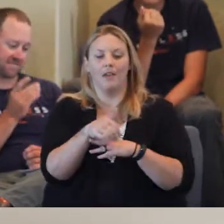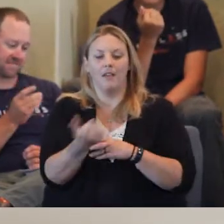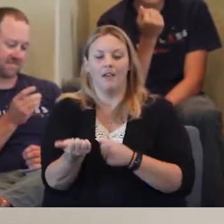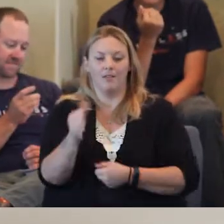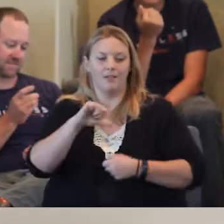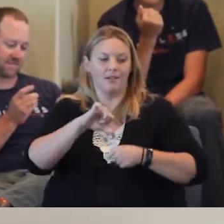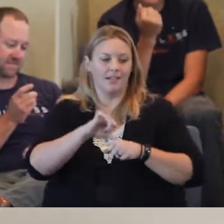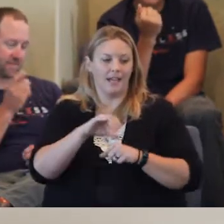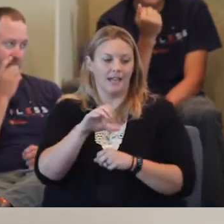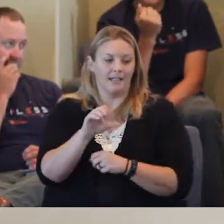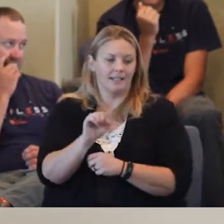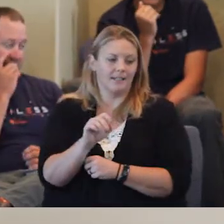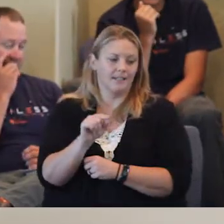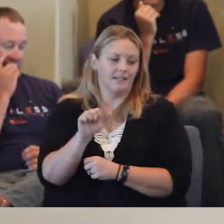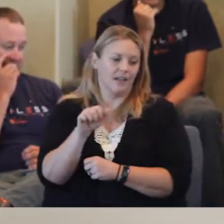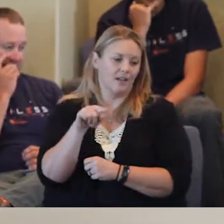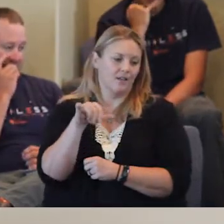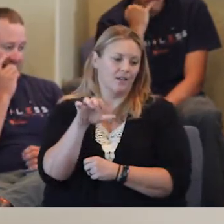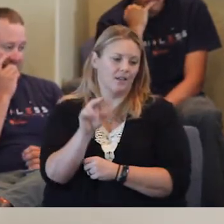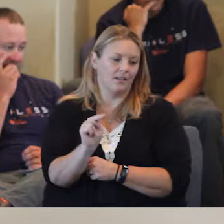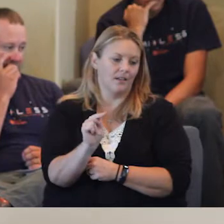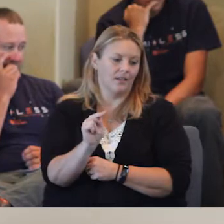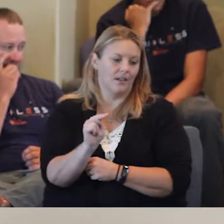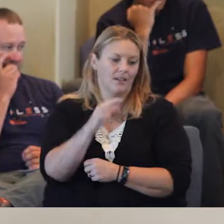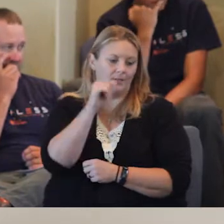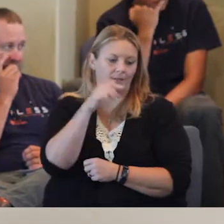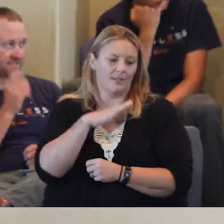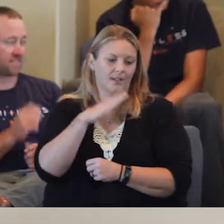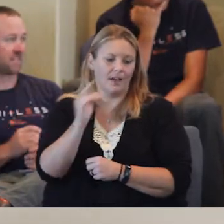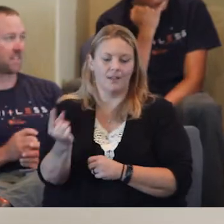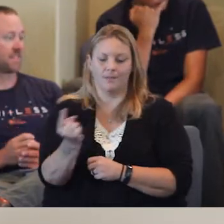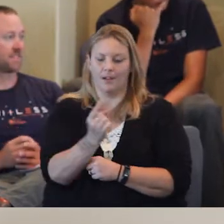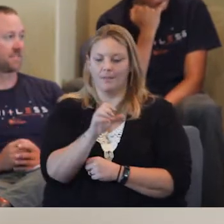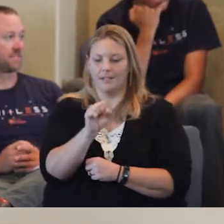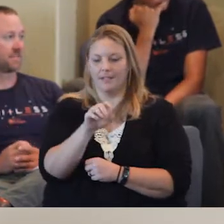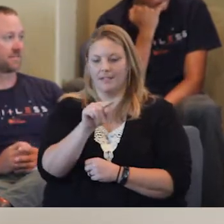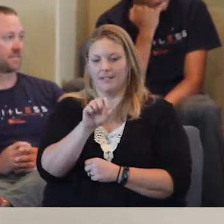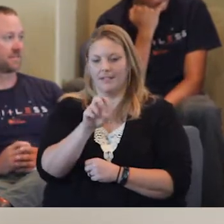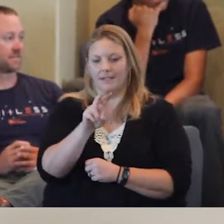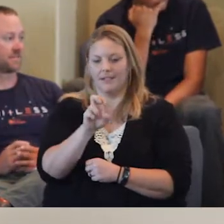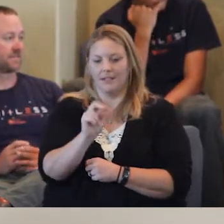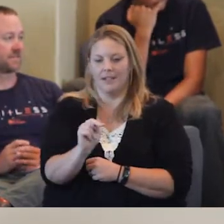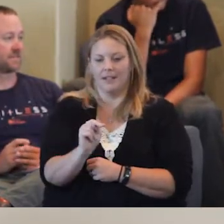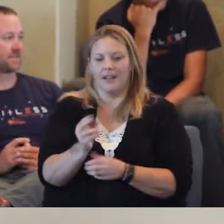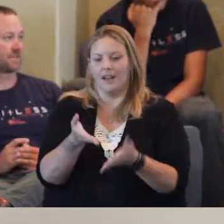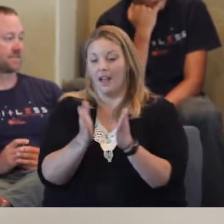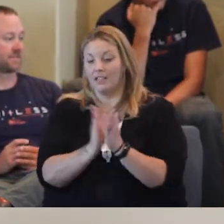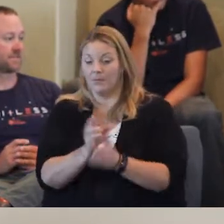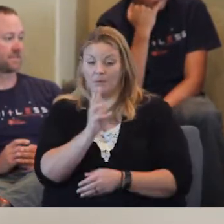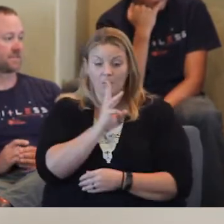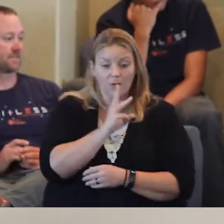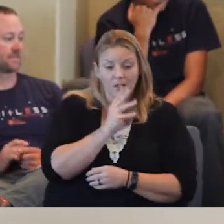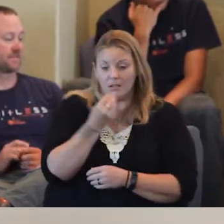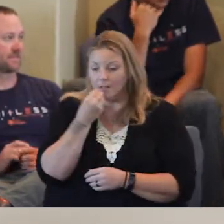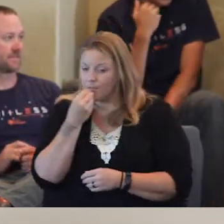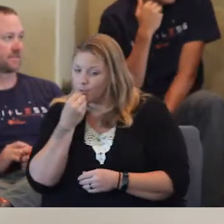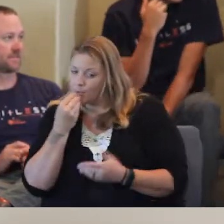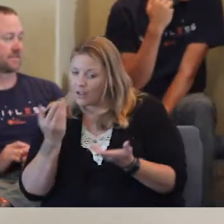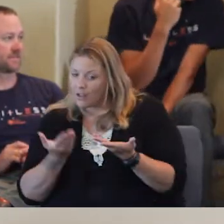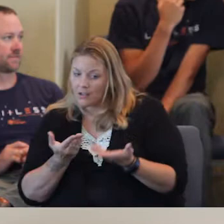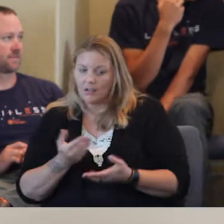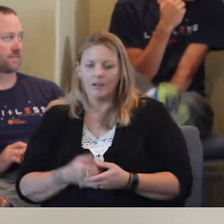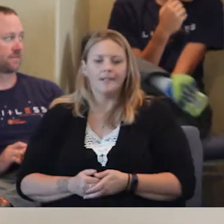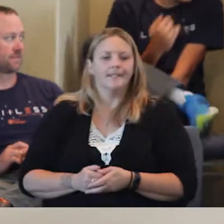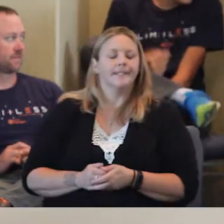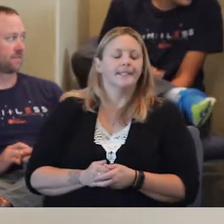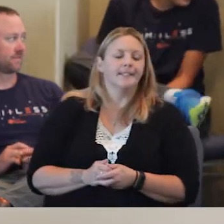there was this guy, he was sitting outside, and he went up to Stephen and asked him if he had any water or food by any